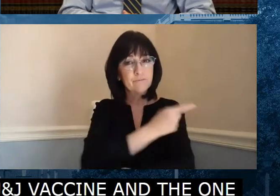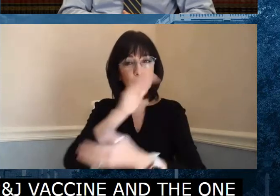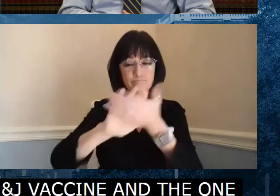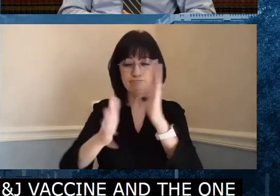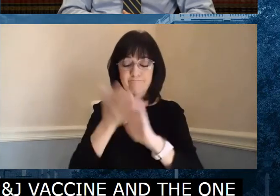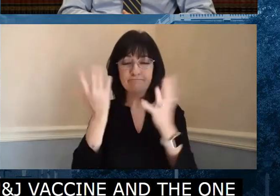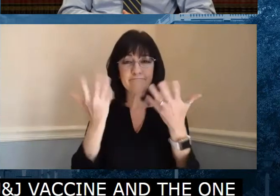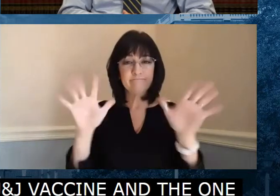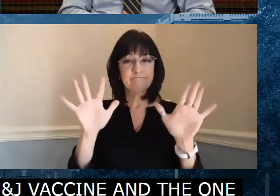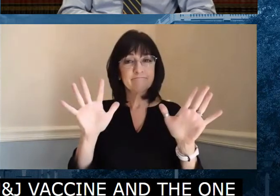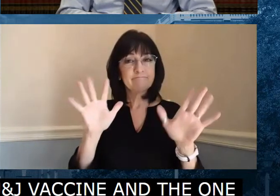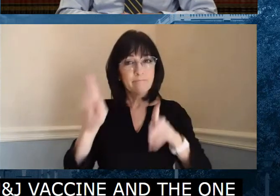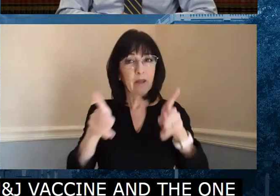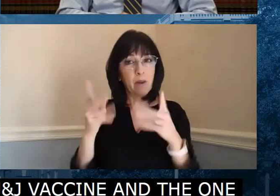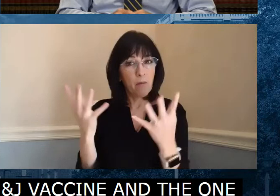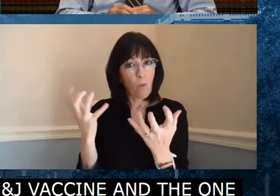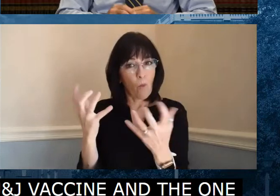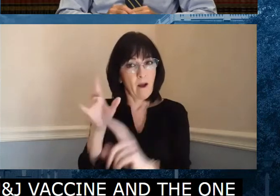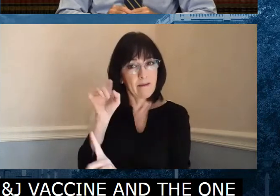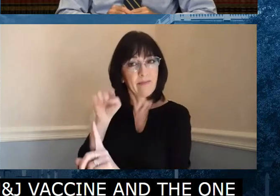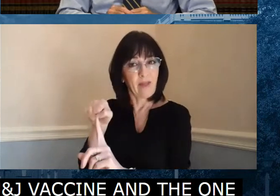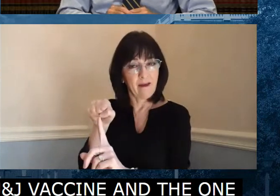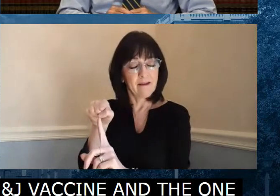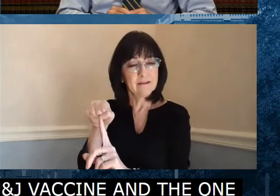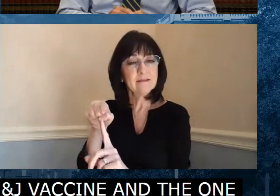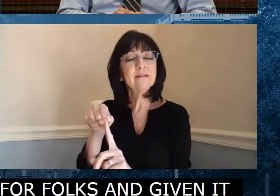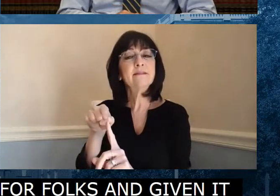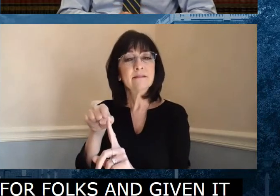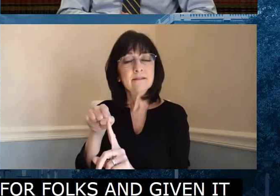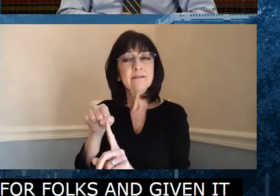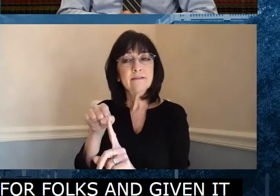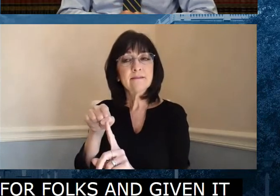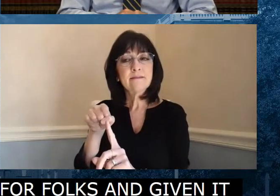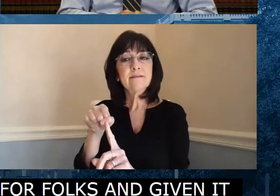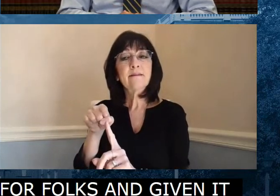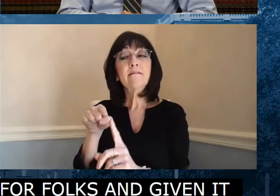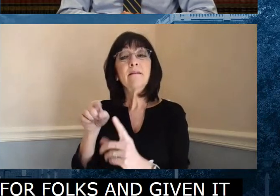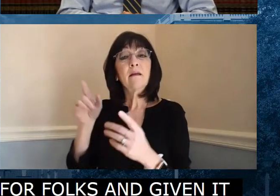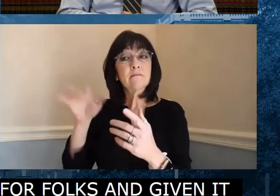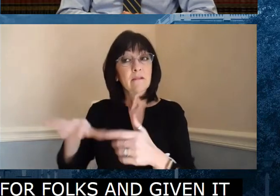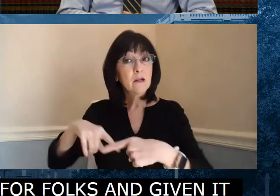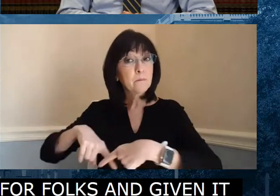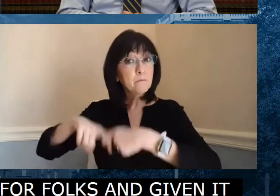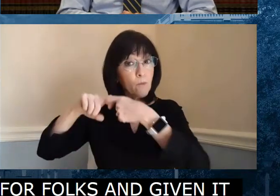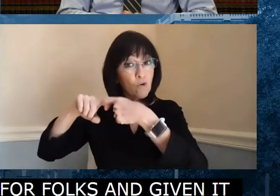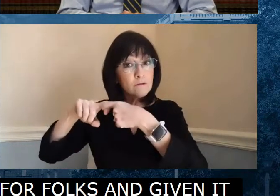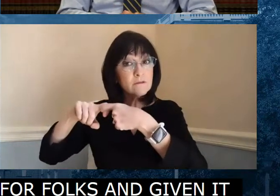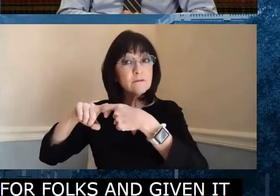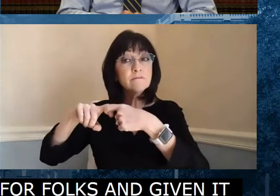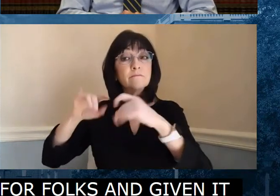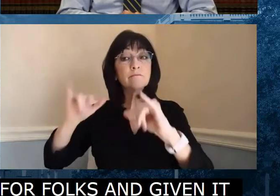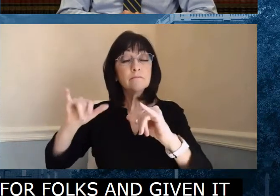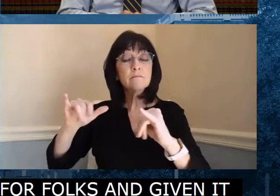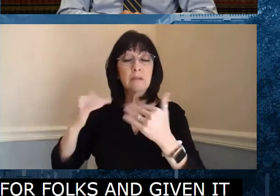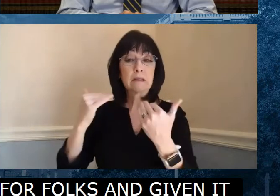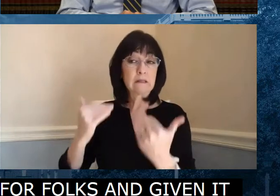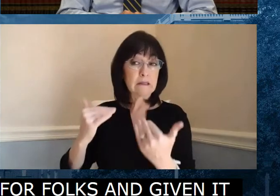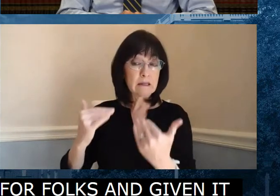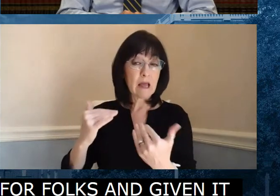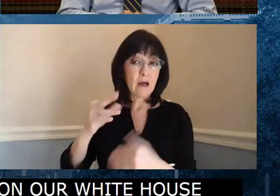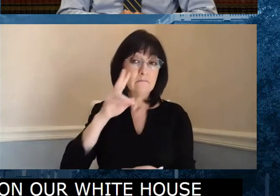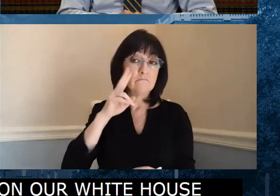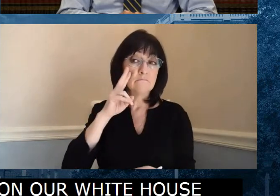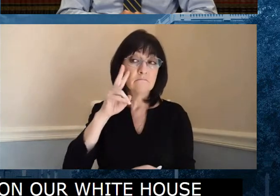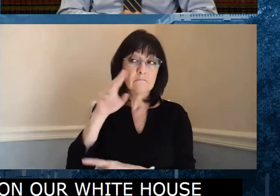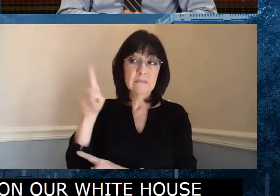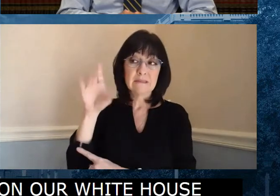done. On our White House call this morning, the indication that maybe by the end of the week, the CDC will have its analysis